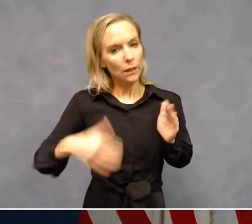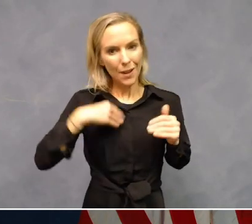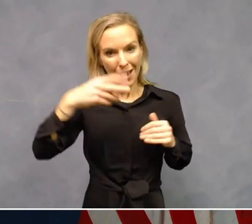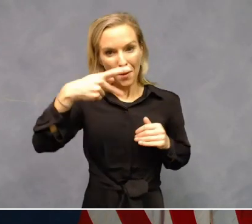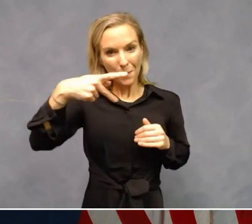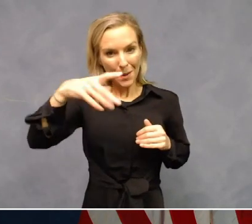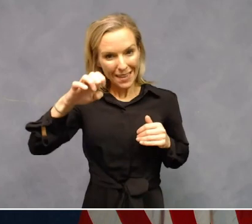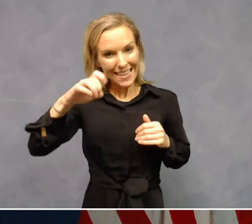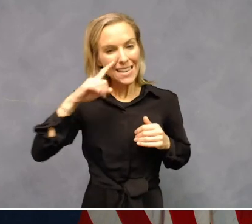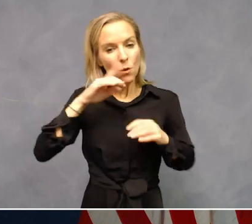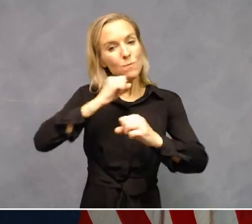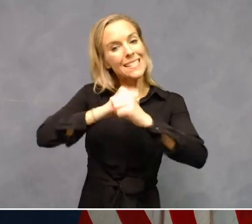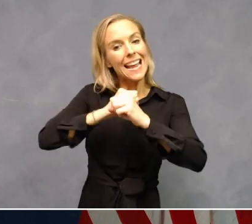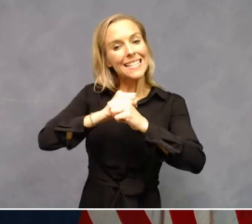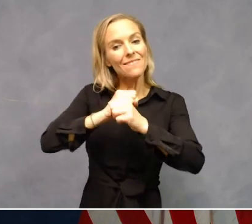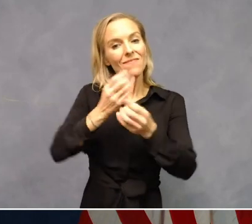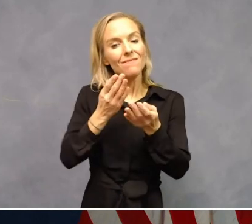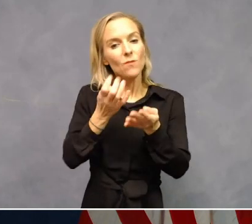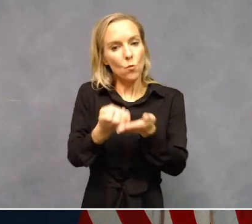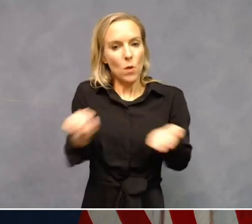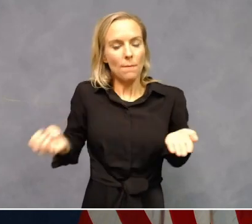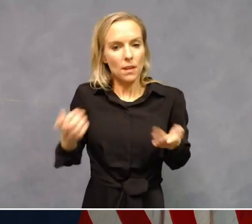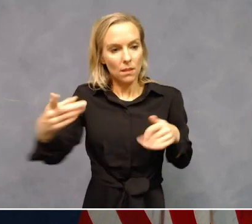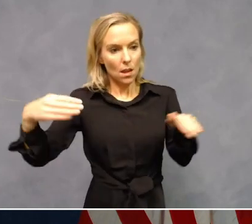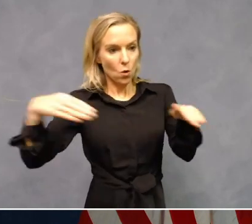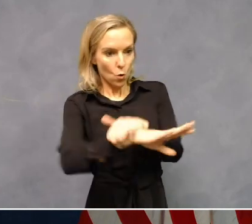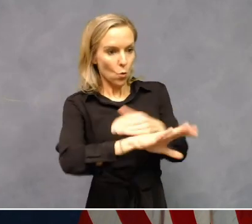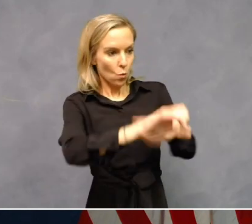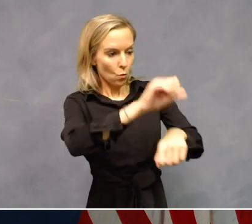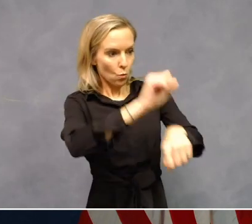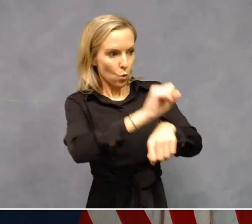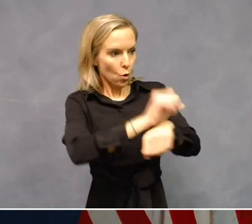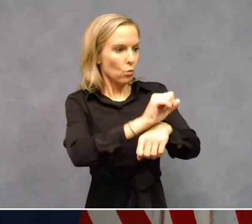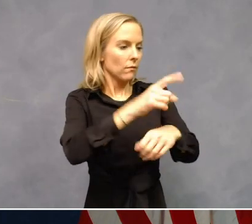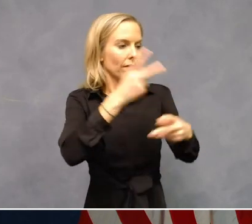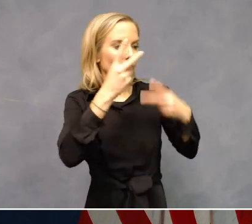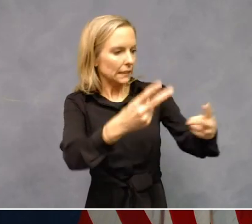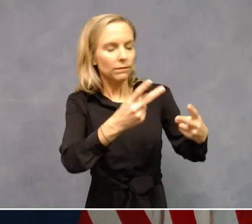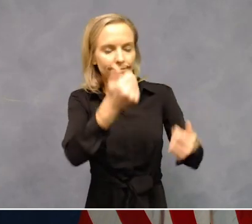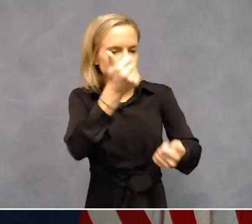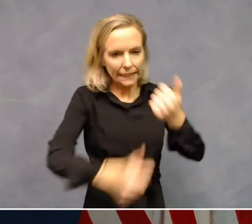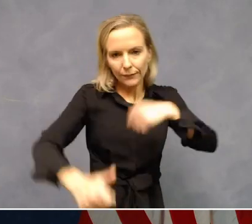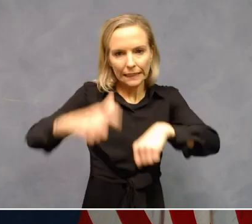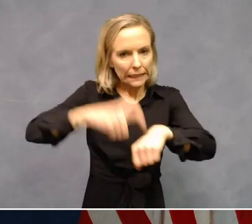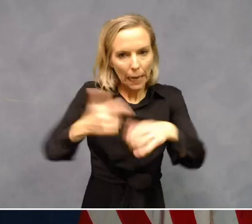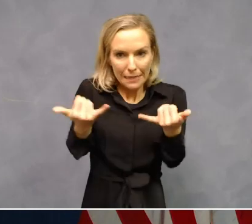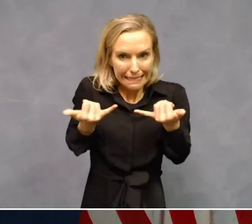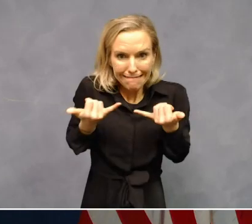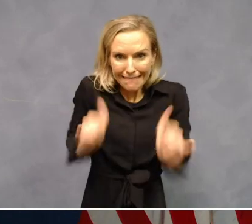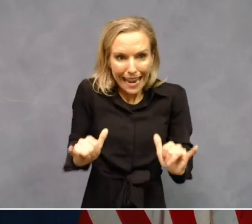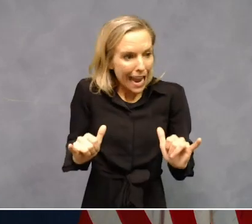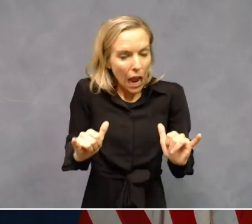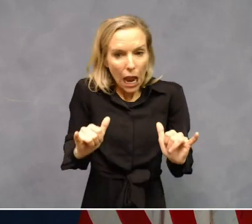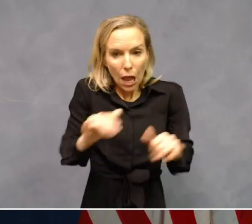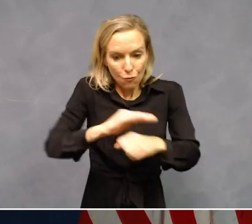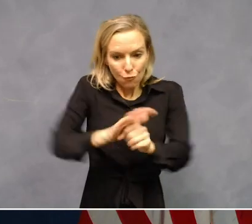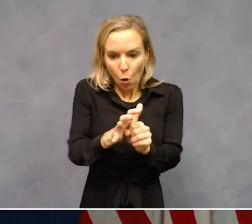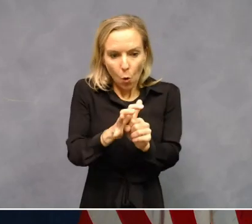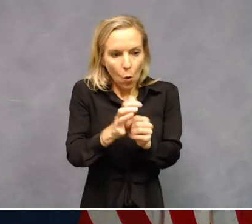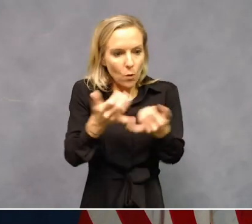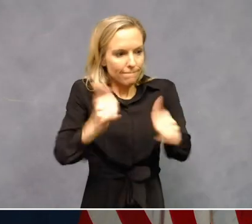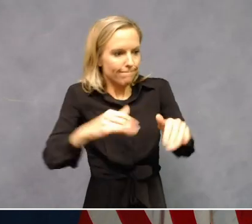wearing that go into long-term care every time. Yet still, this virus finds its way